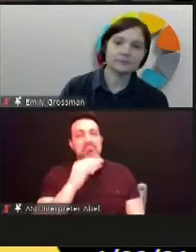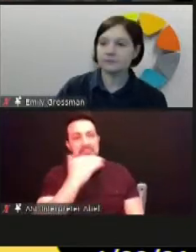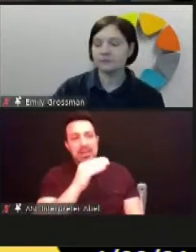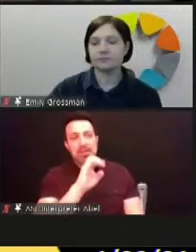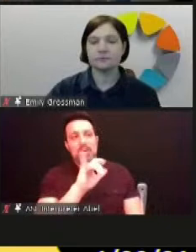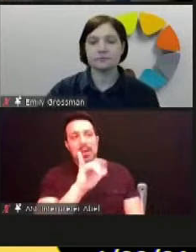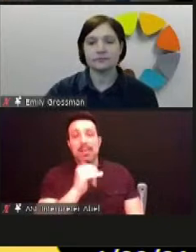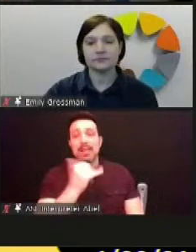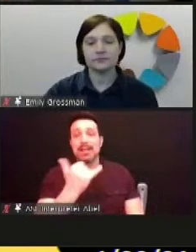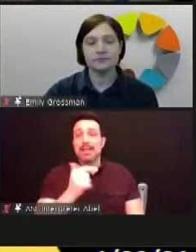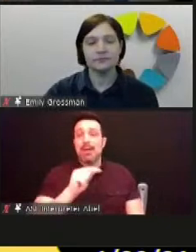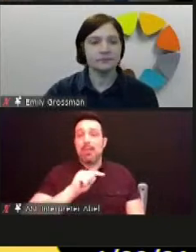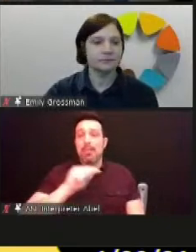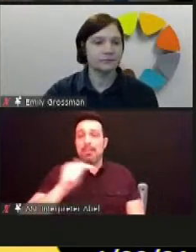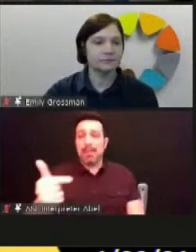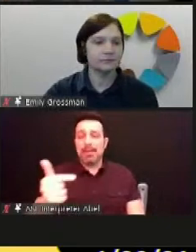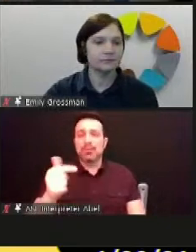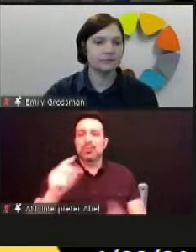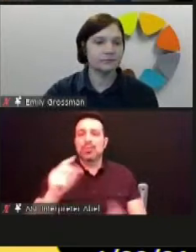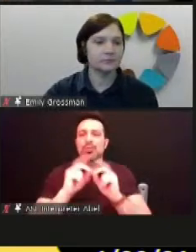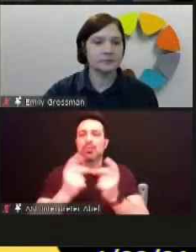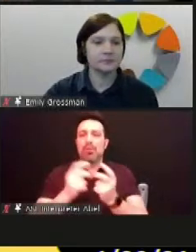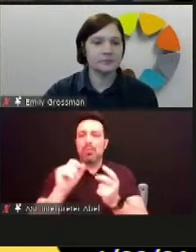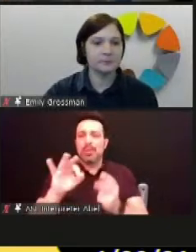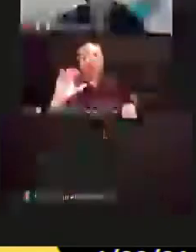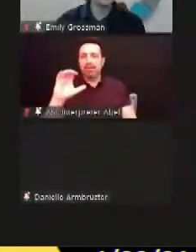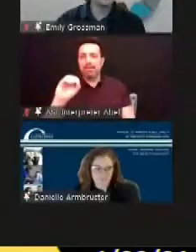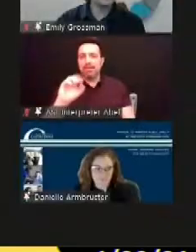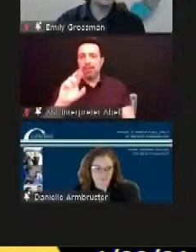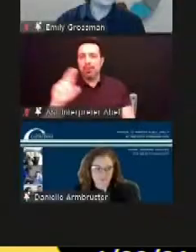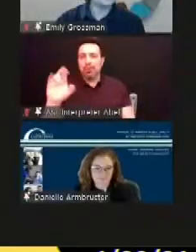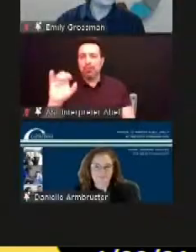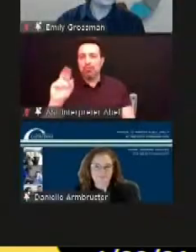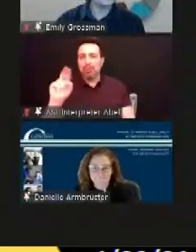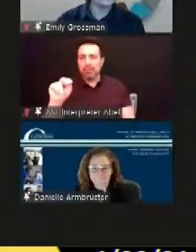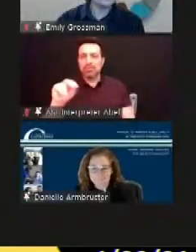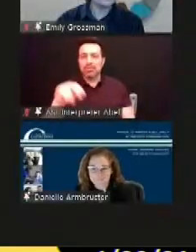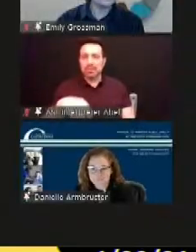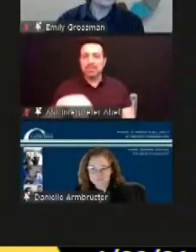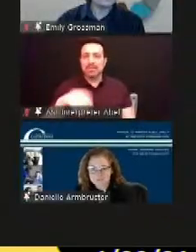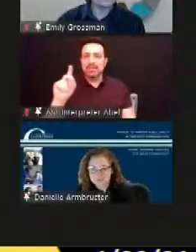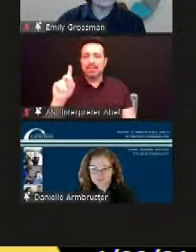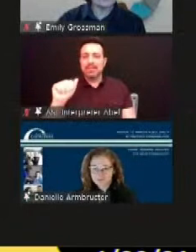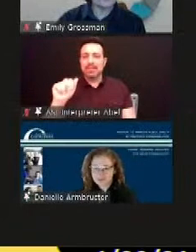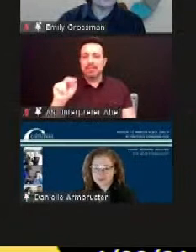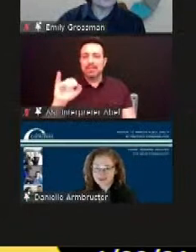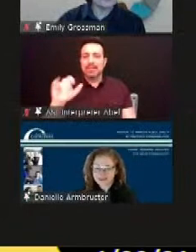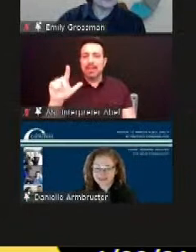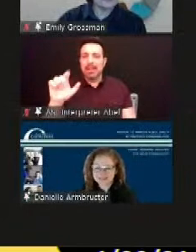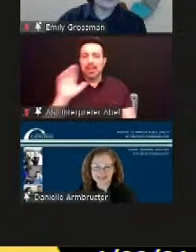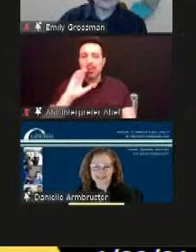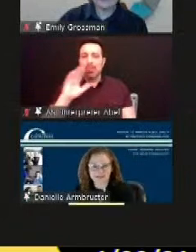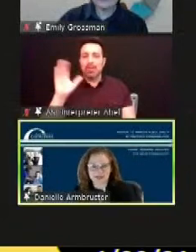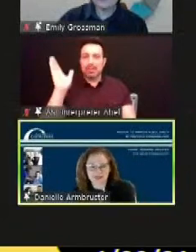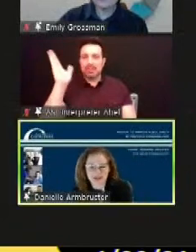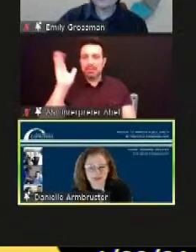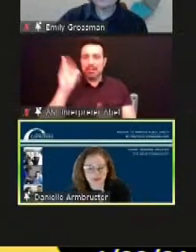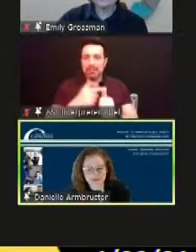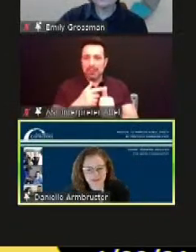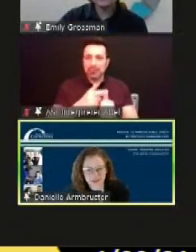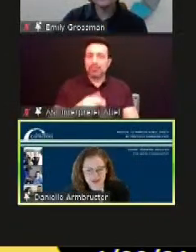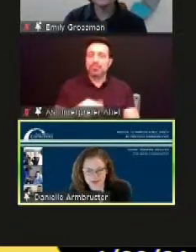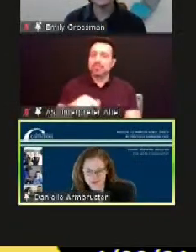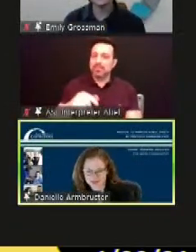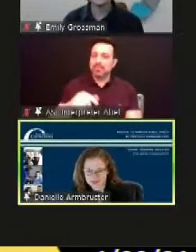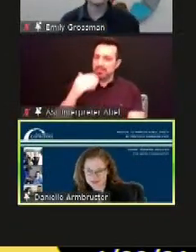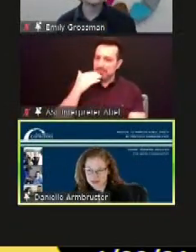pass it over to the Department of Corrections. I believe Danielle Armbruster is going to speak first. Yes, good afternoon. Thank you,